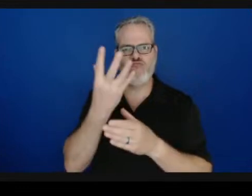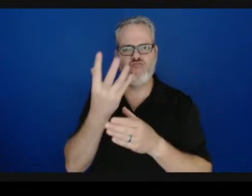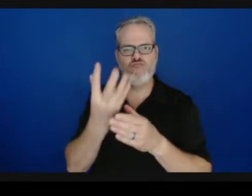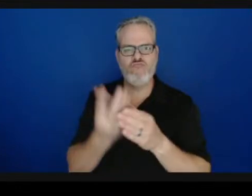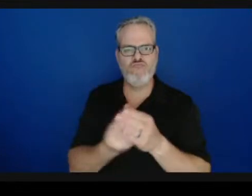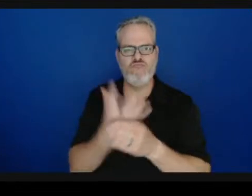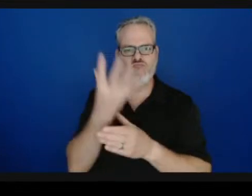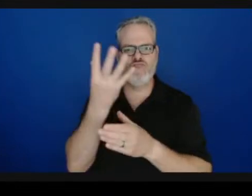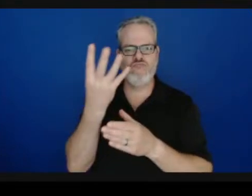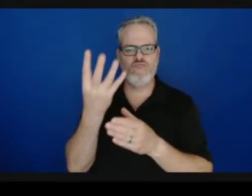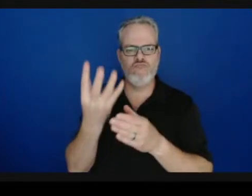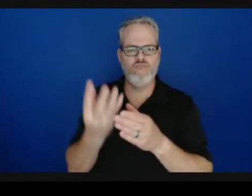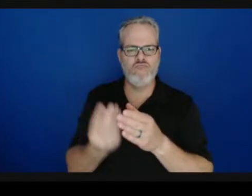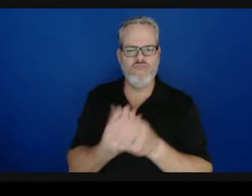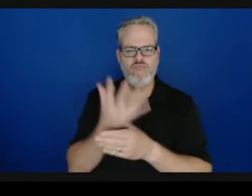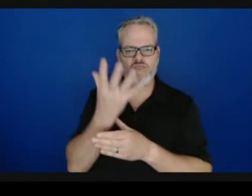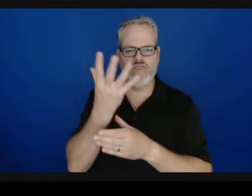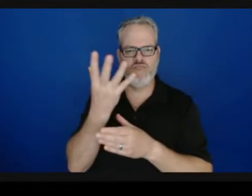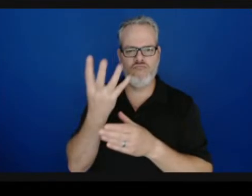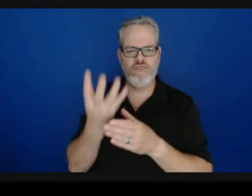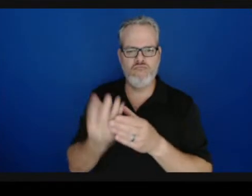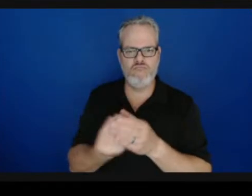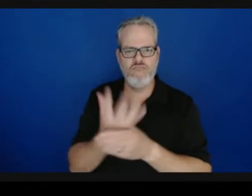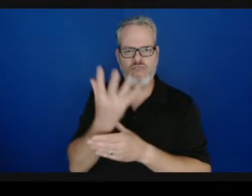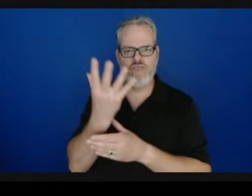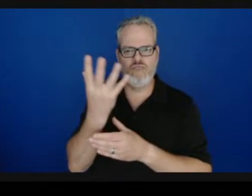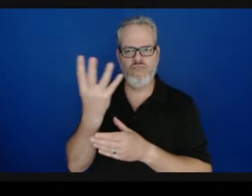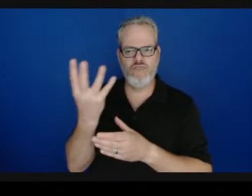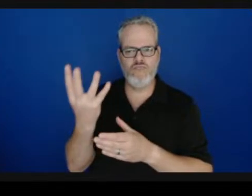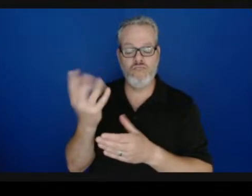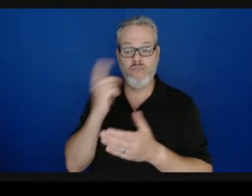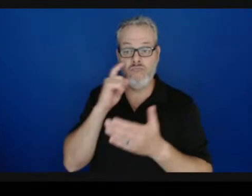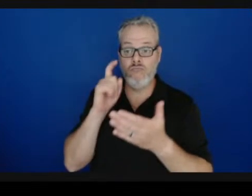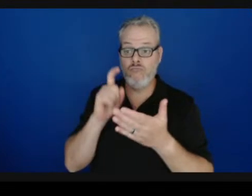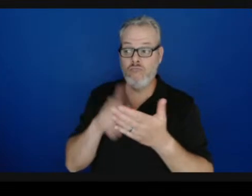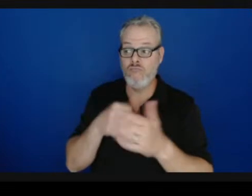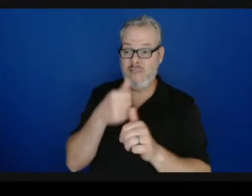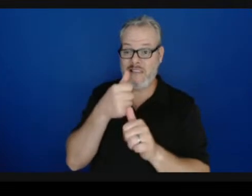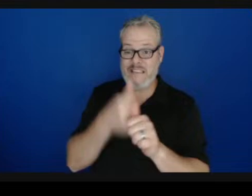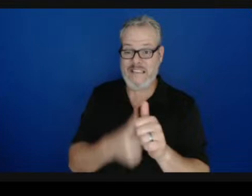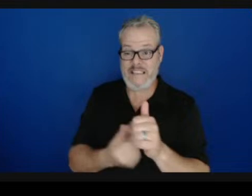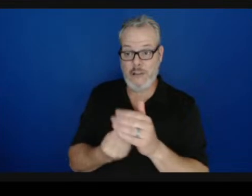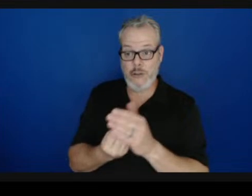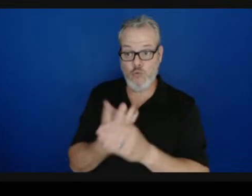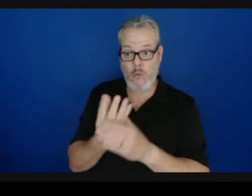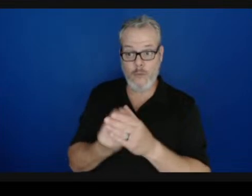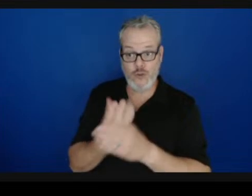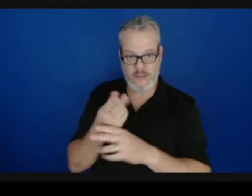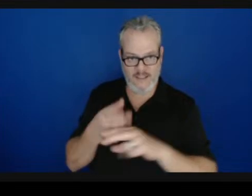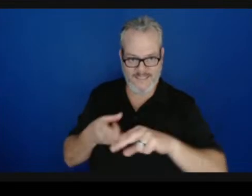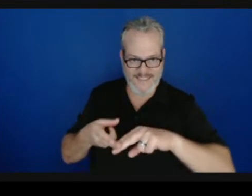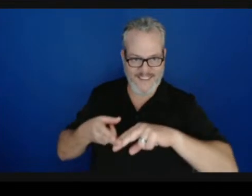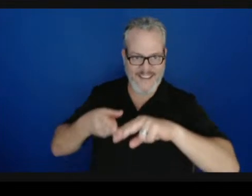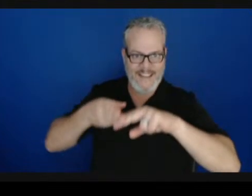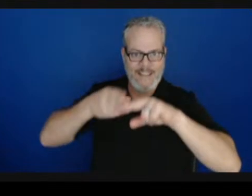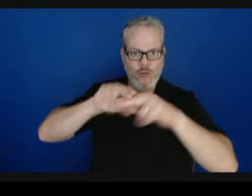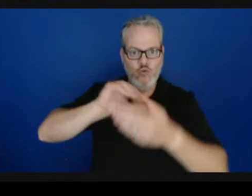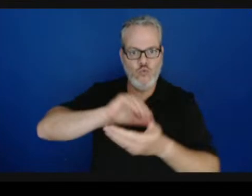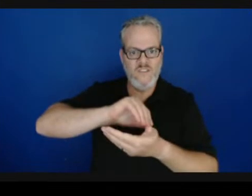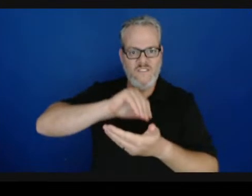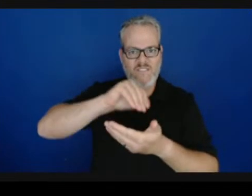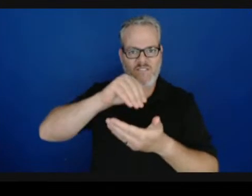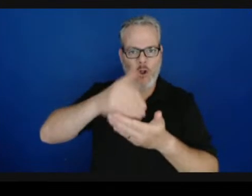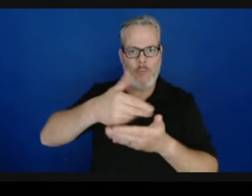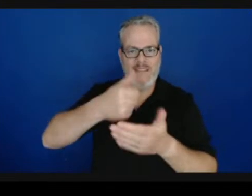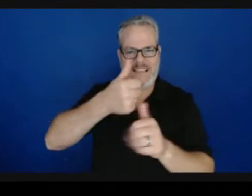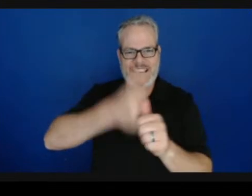One thing to note here, each eruption has increased in volume. What they mean is each phase of the eruption